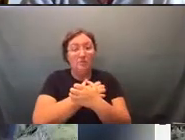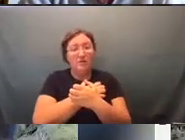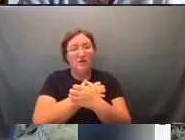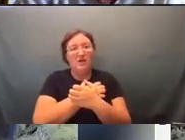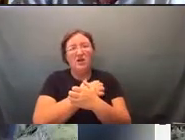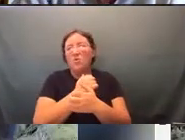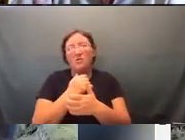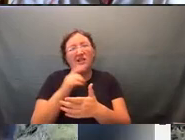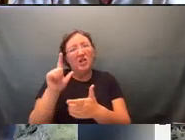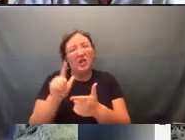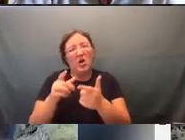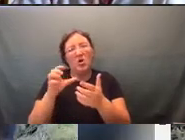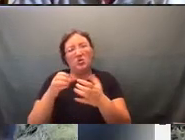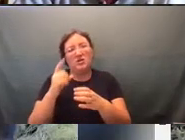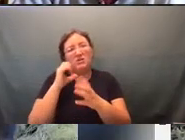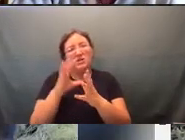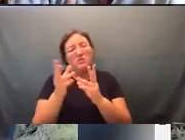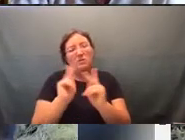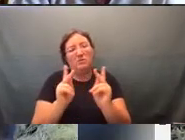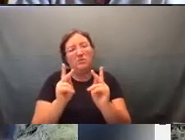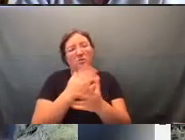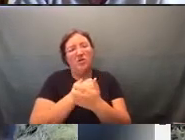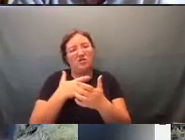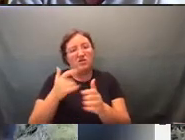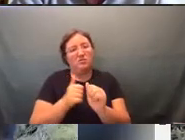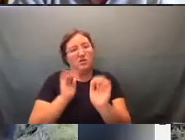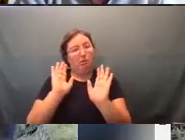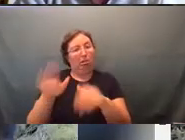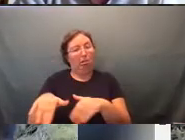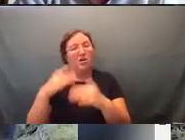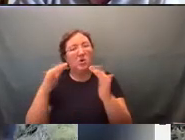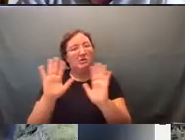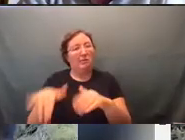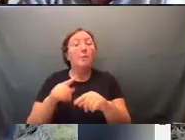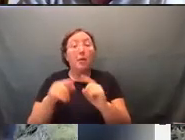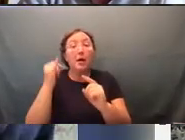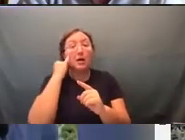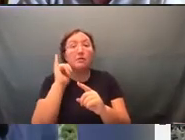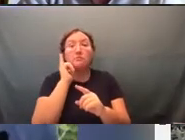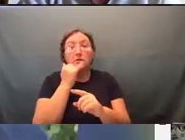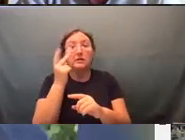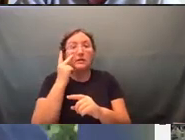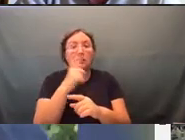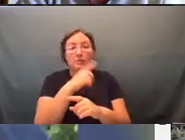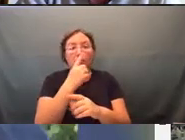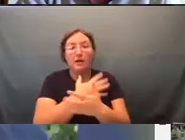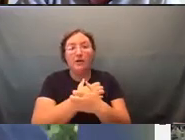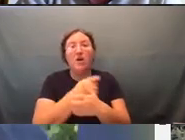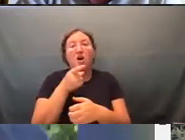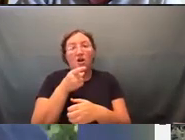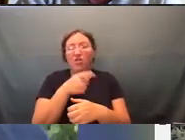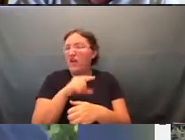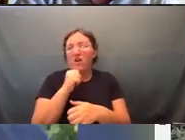super likely because there's so many people on this trail, so much noise. But if you do see a black bear, they're more scared of